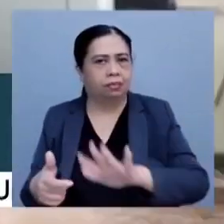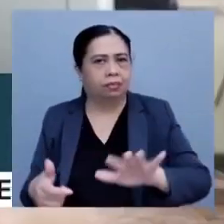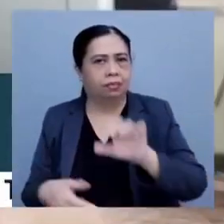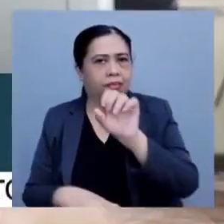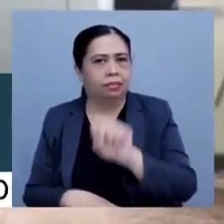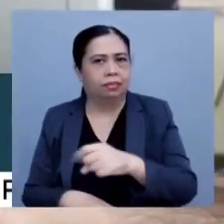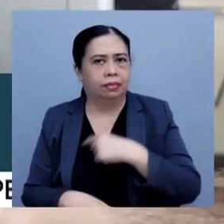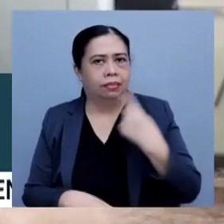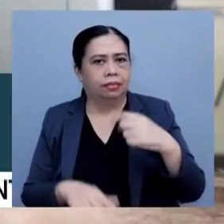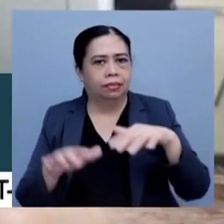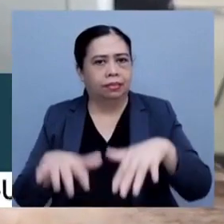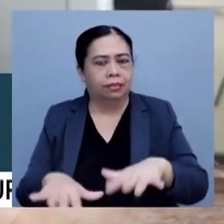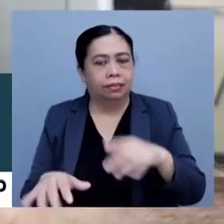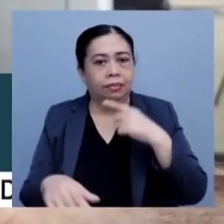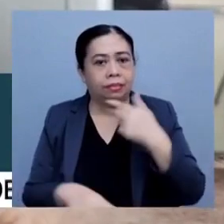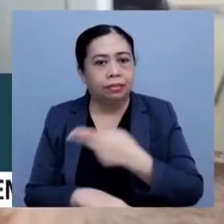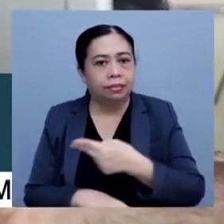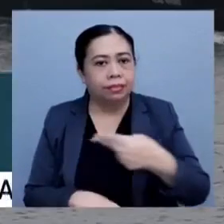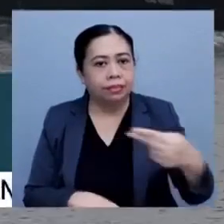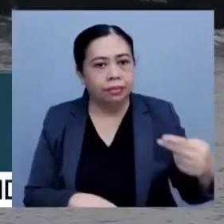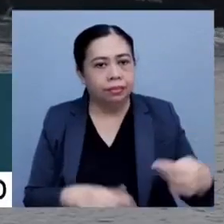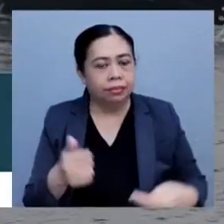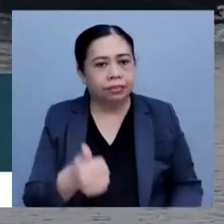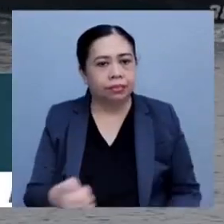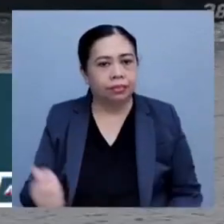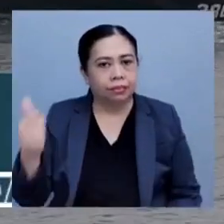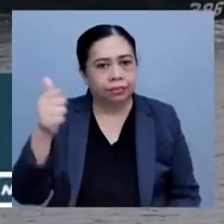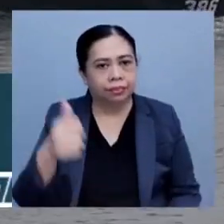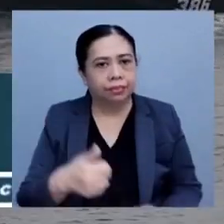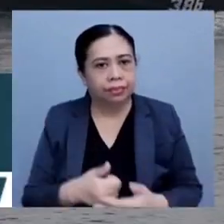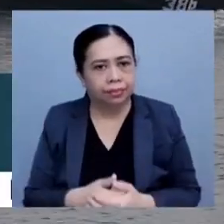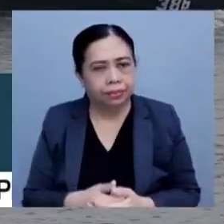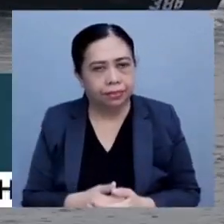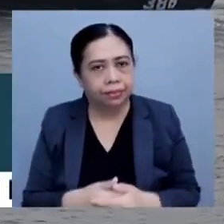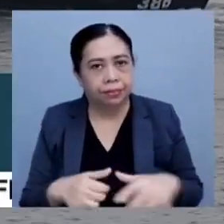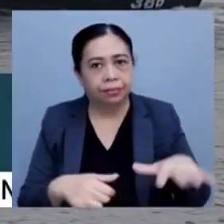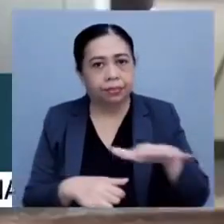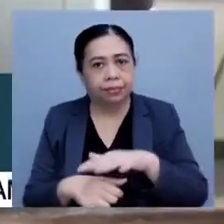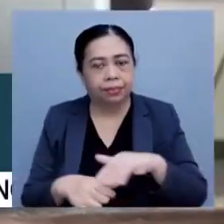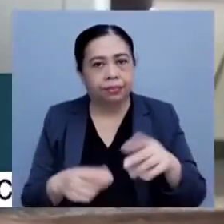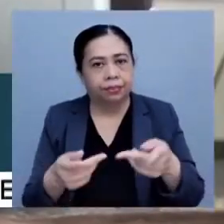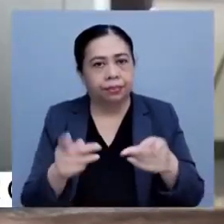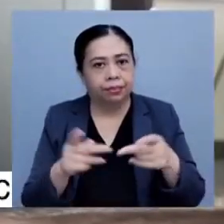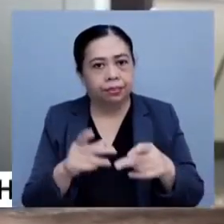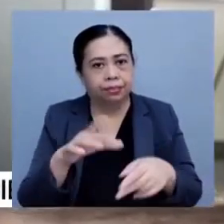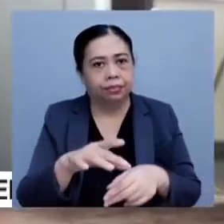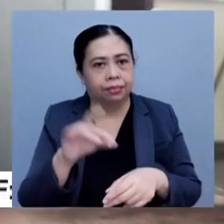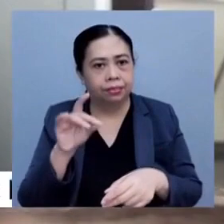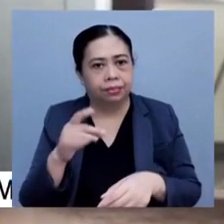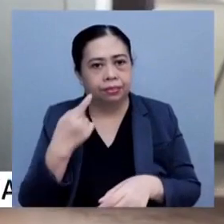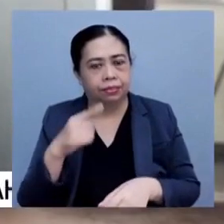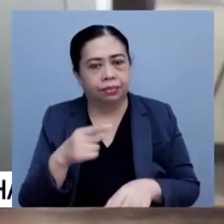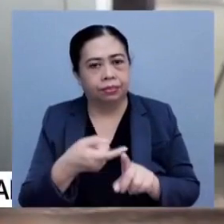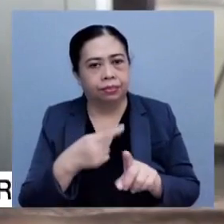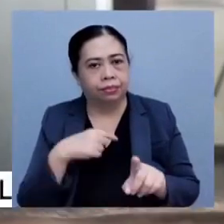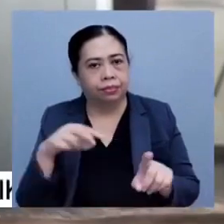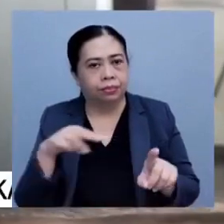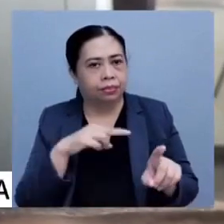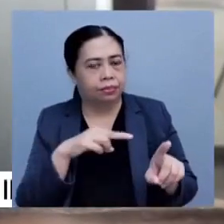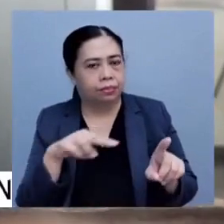According to Indonesian Navy Commodore Muhammad Taufik, the region was chosen purposely. From our